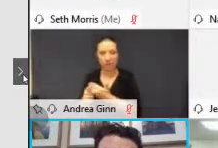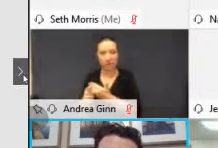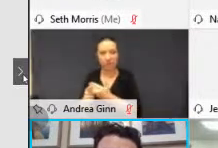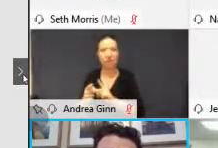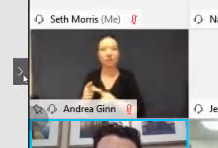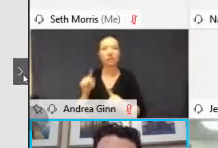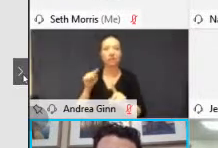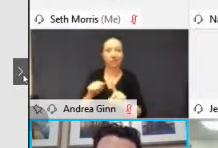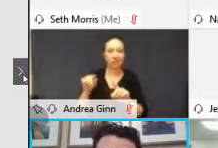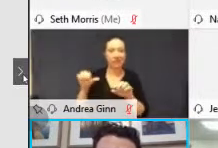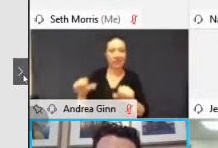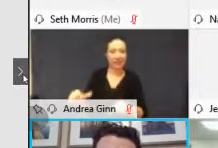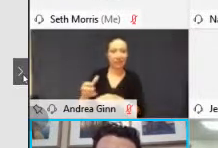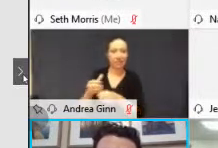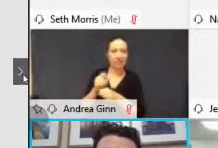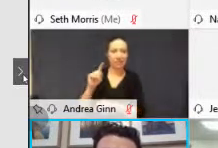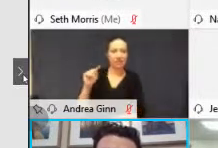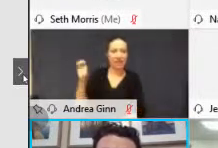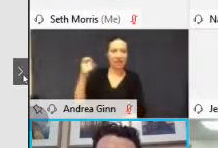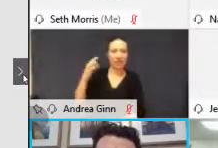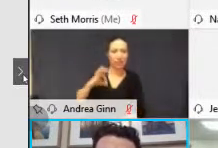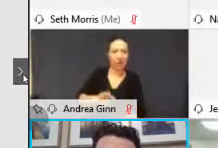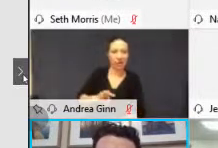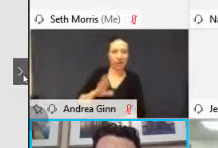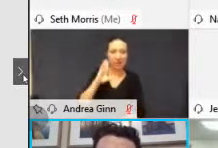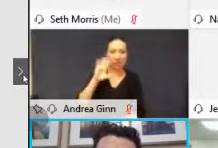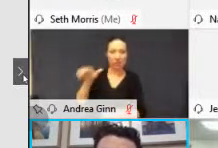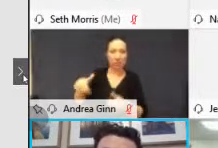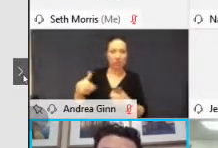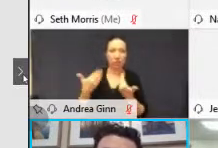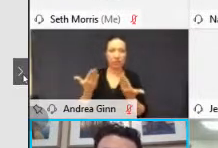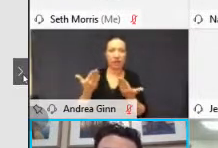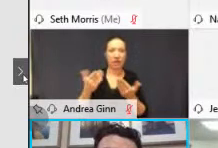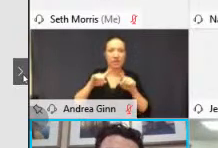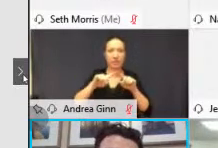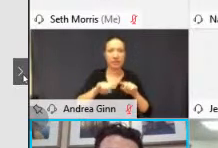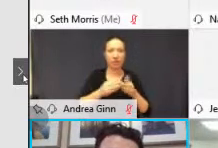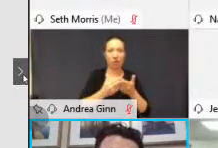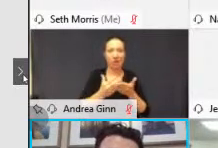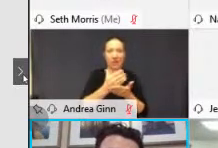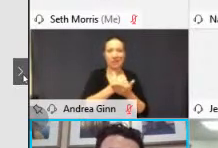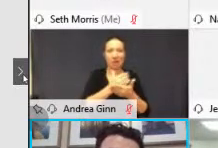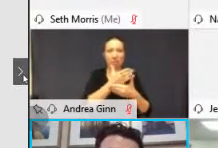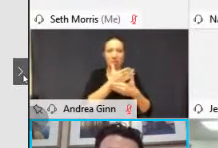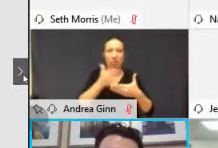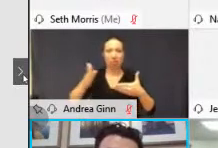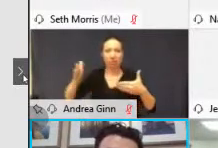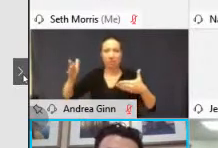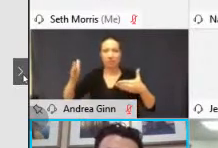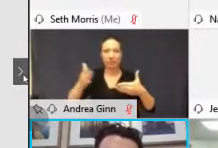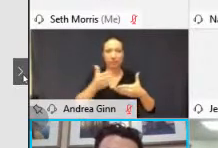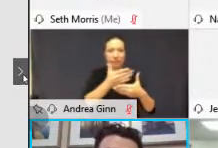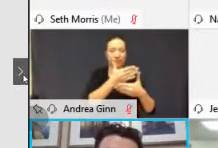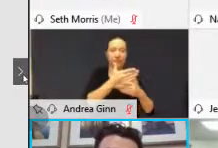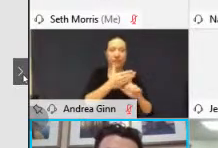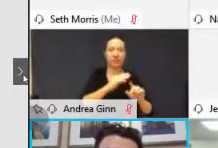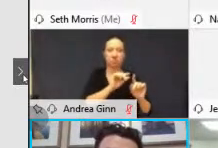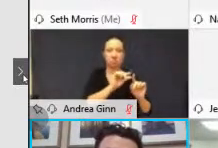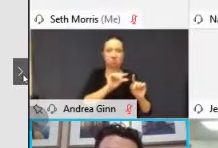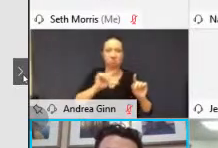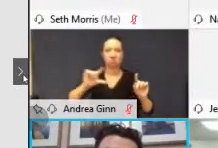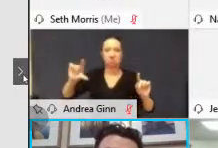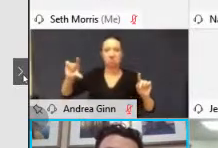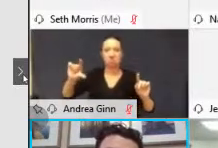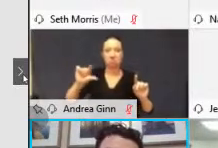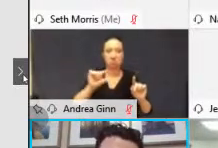are administered on a sliding scale based on that income. And the way it works under the Affordable Care Act